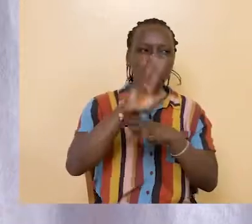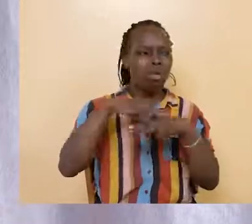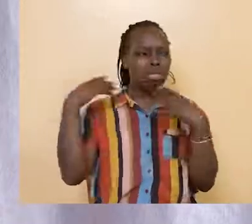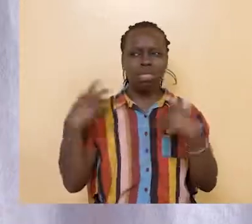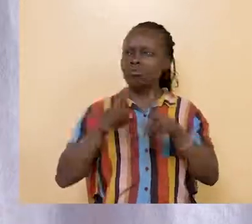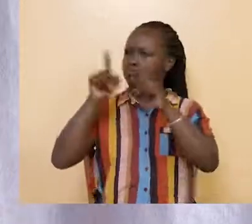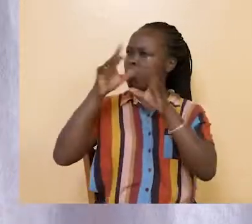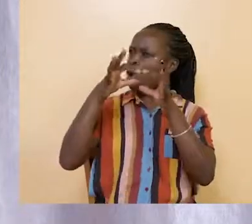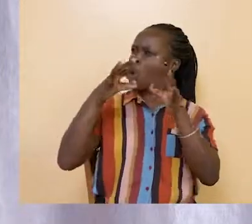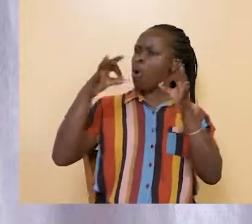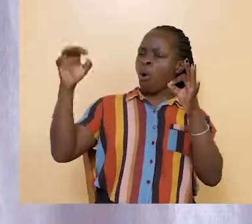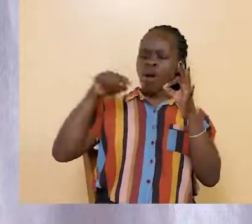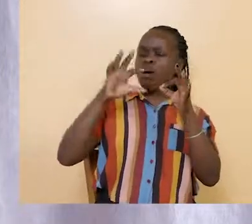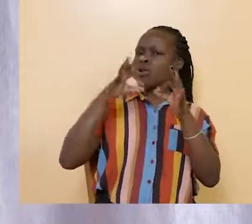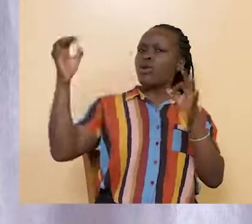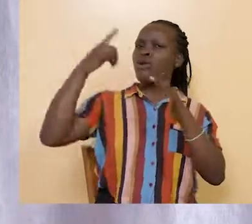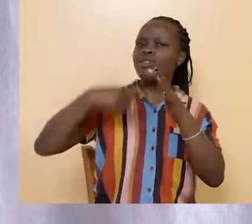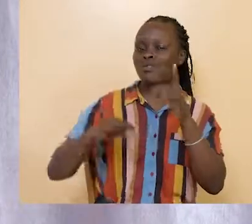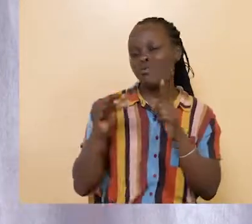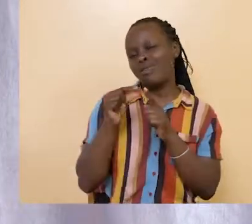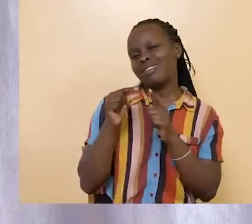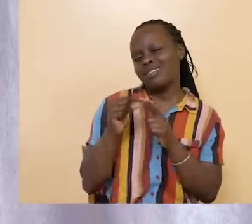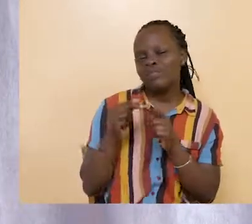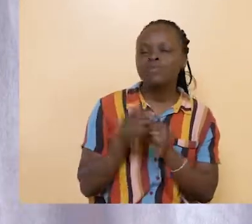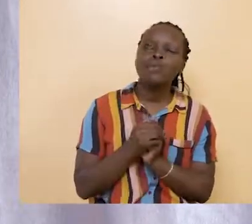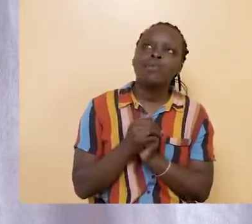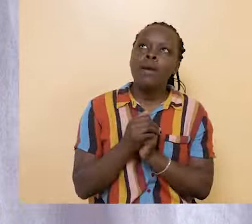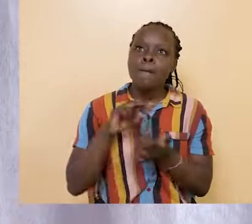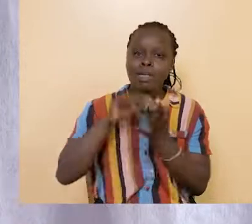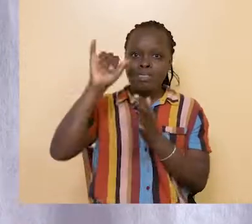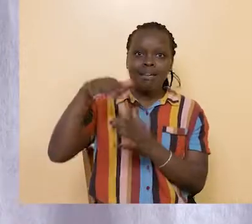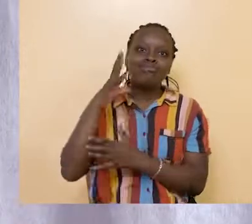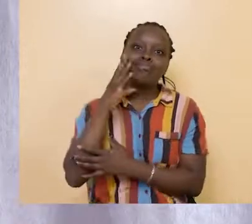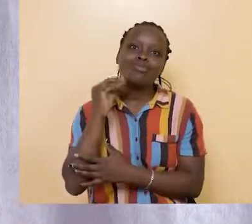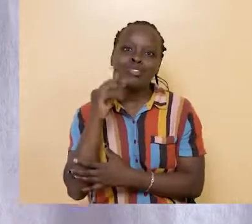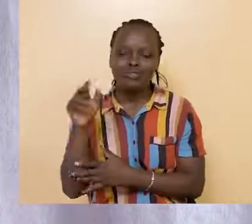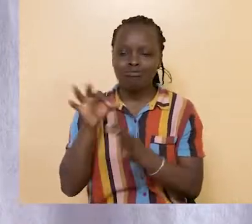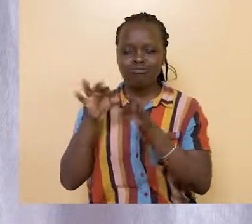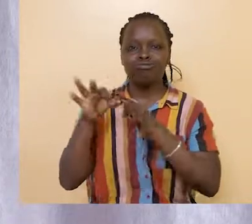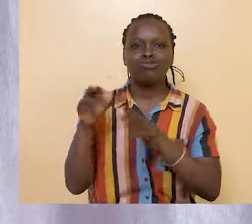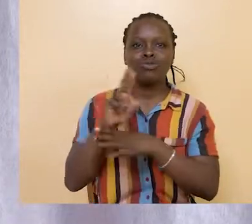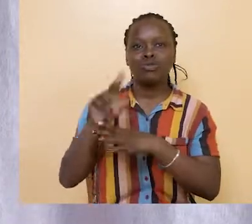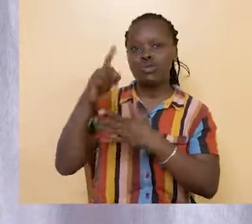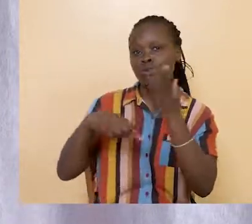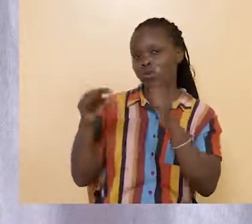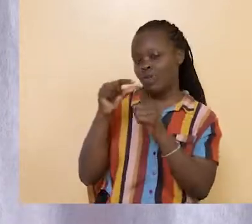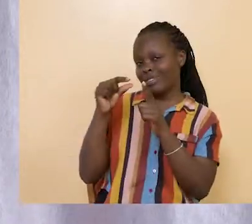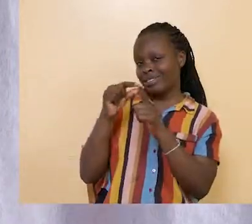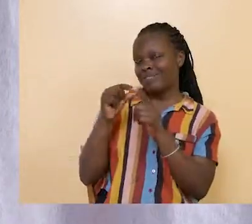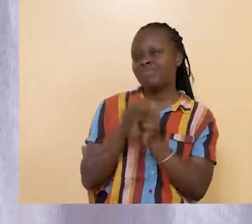words that you would use to describe that experience or that conversation that you had with a